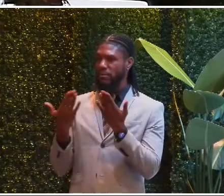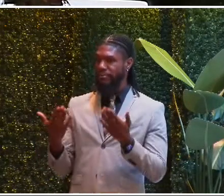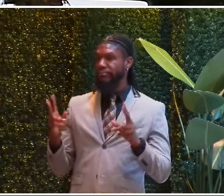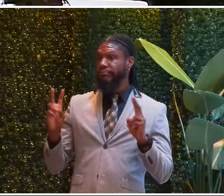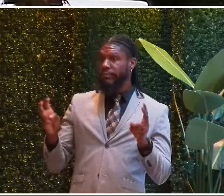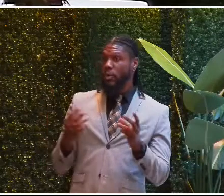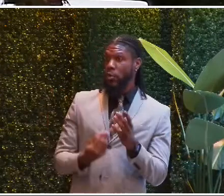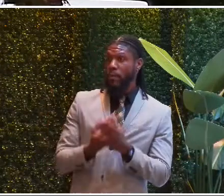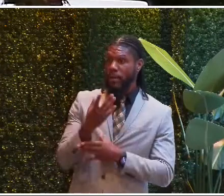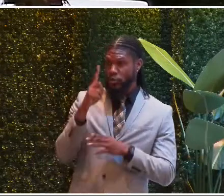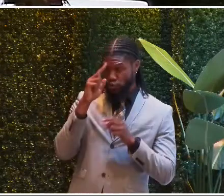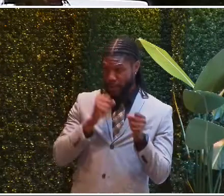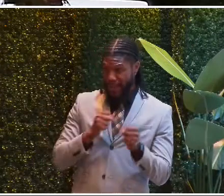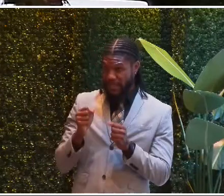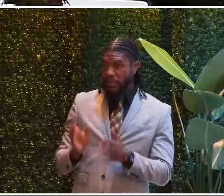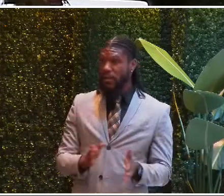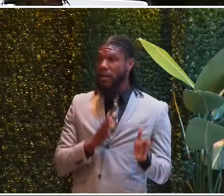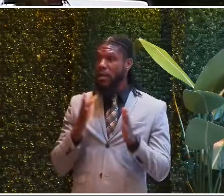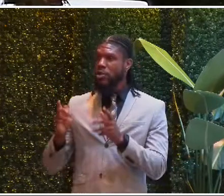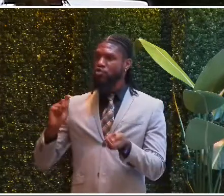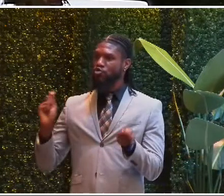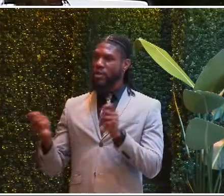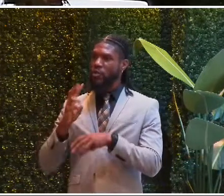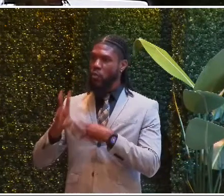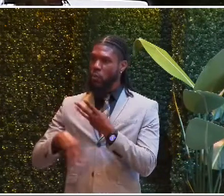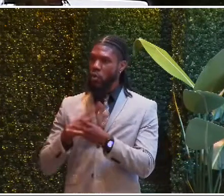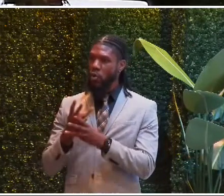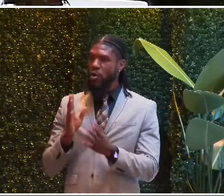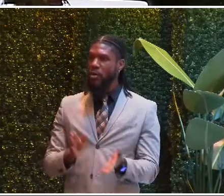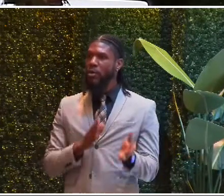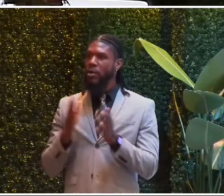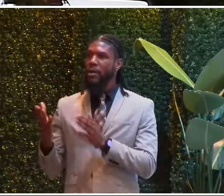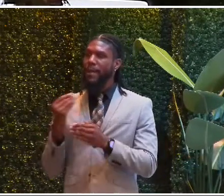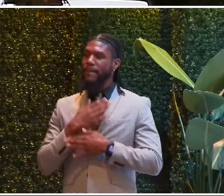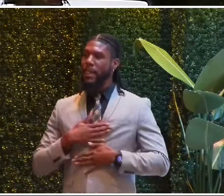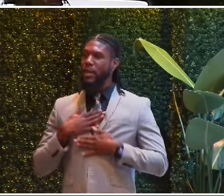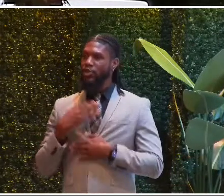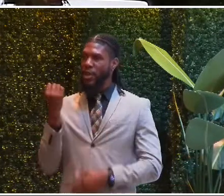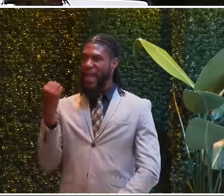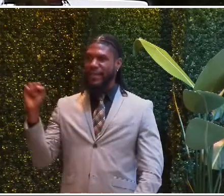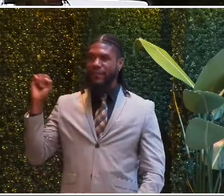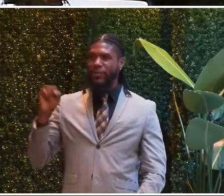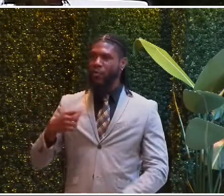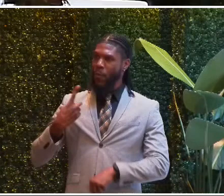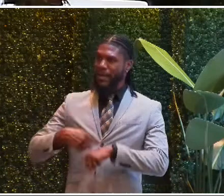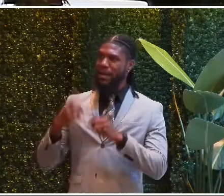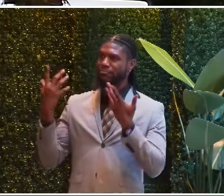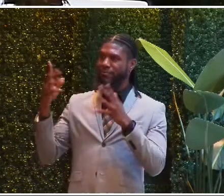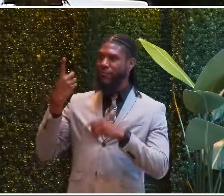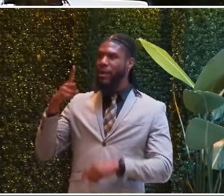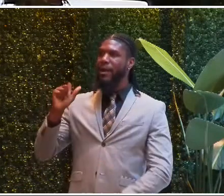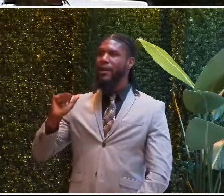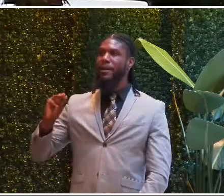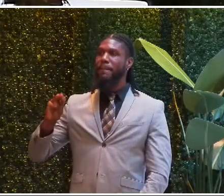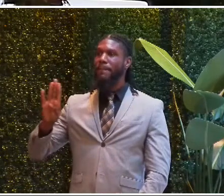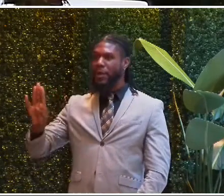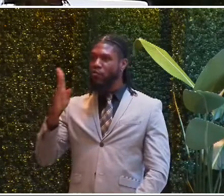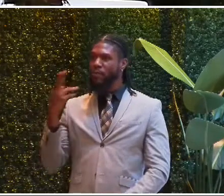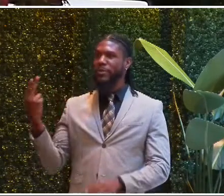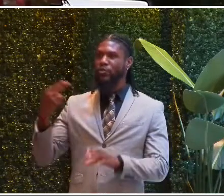Strategy, Changing Worlds, Pleasure Activism. So one time for Adrienne Marie Brown, who'll be joining us